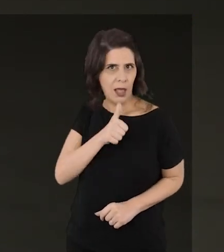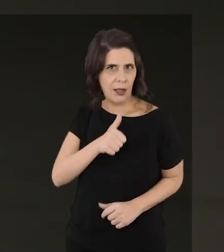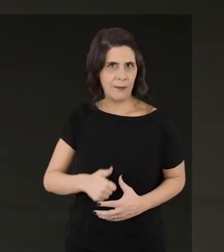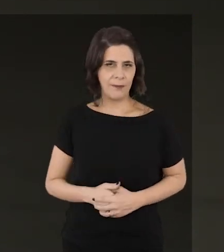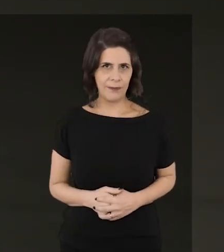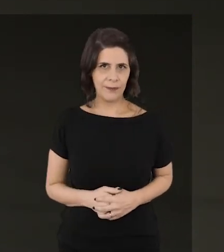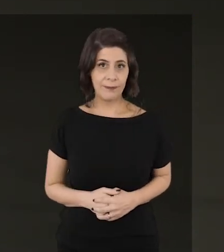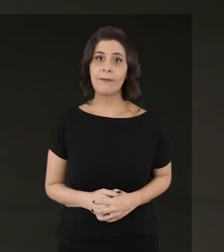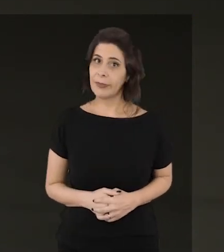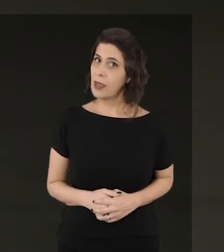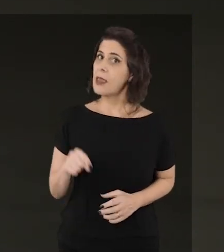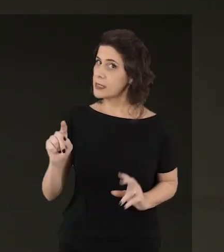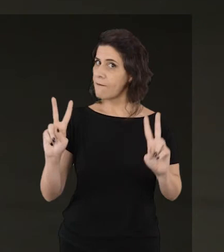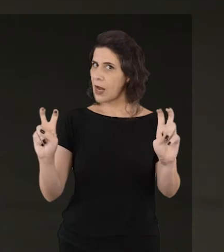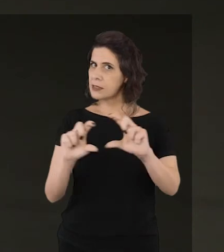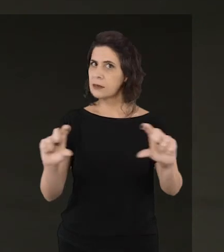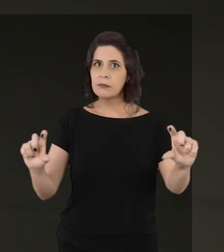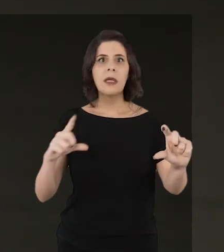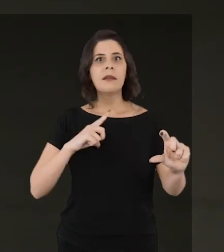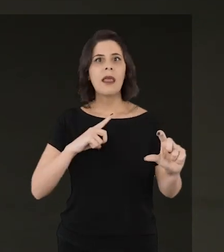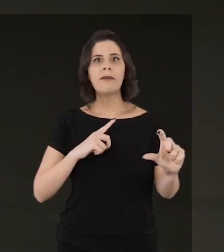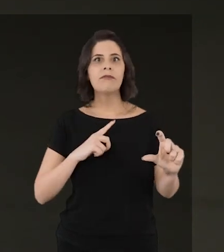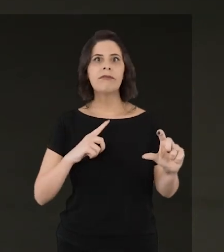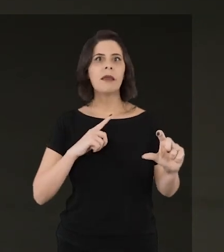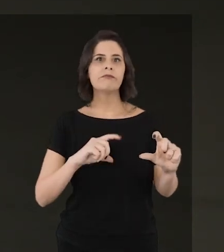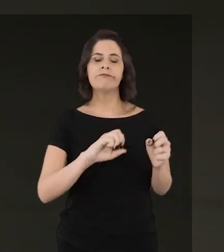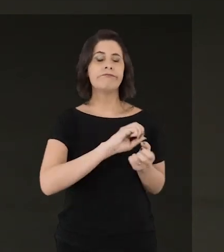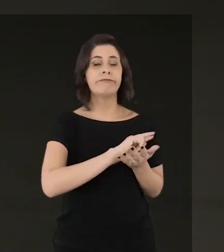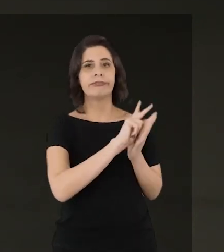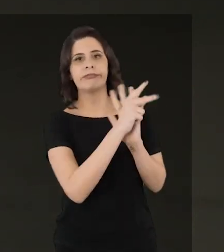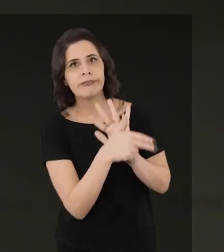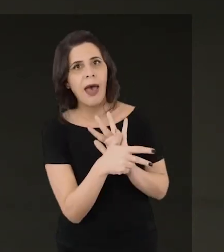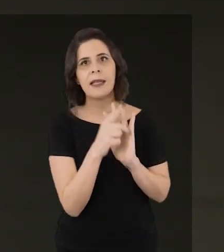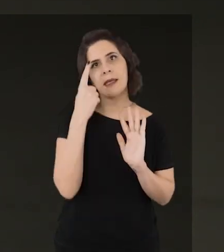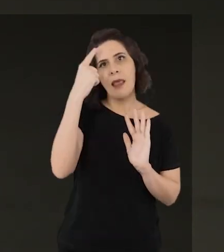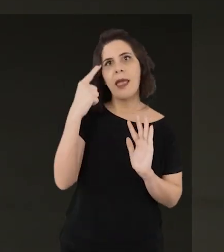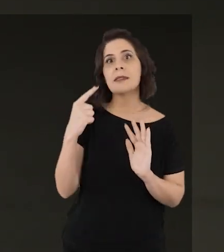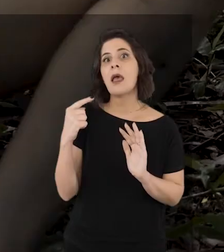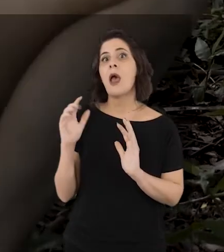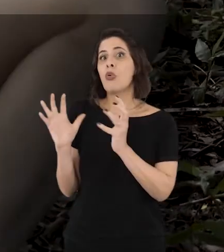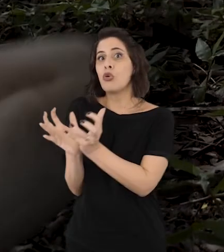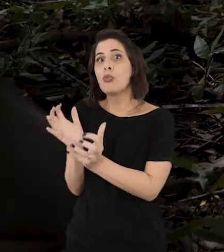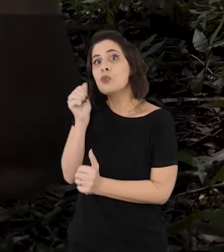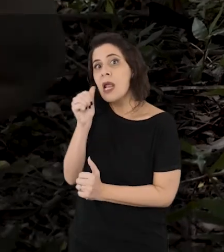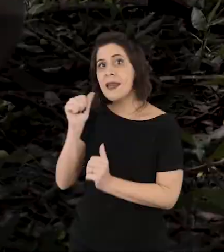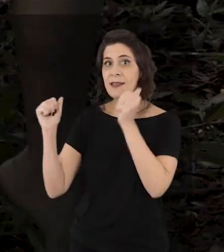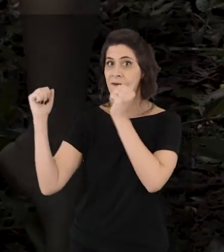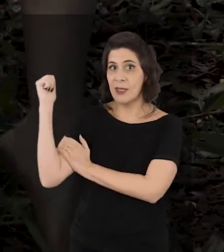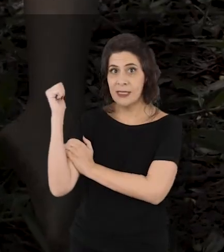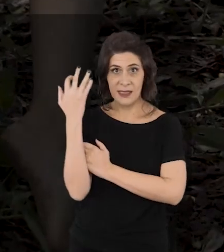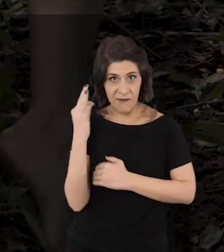which caused many rifts, this idea within the French feminist movement. But what